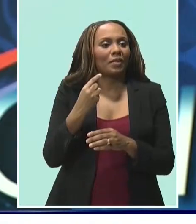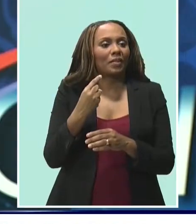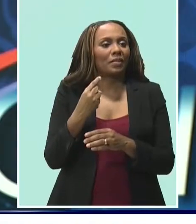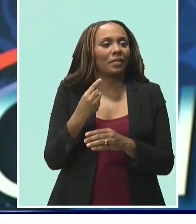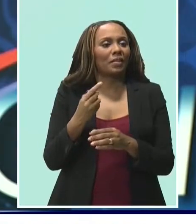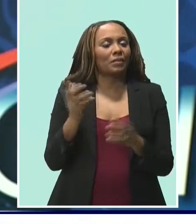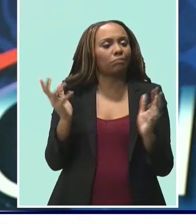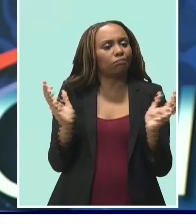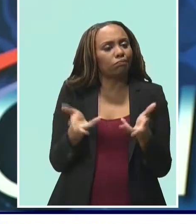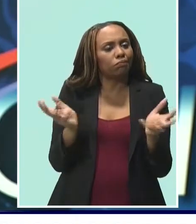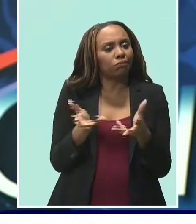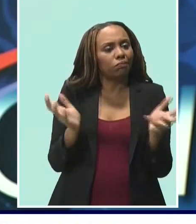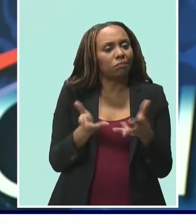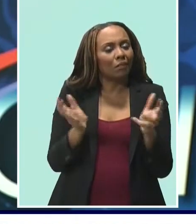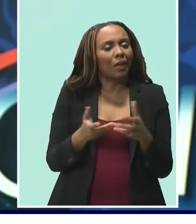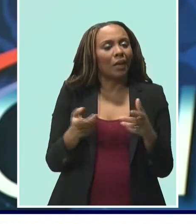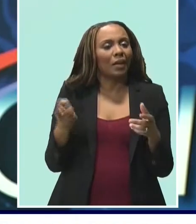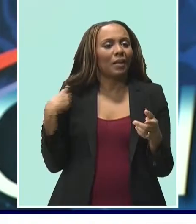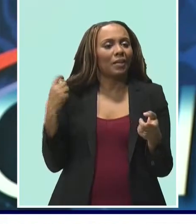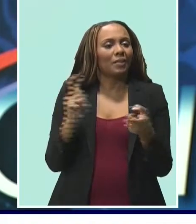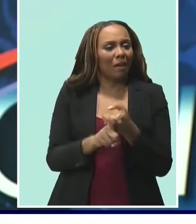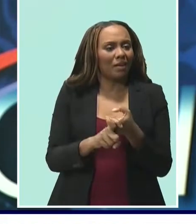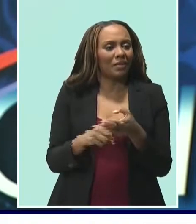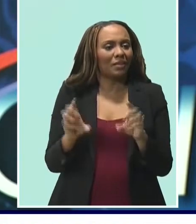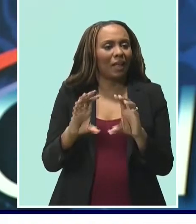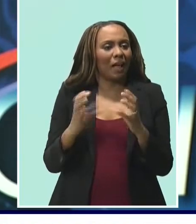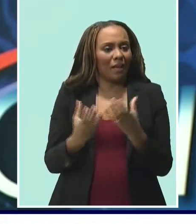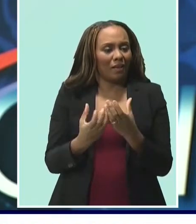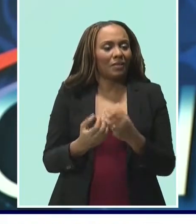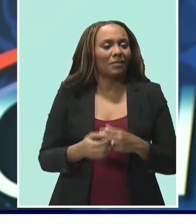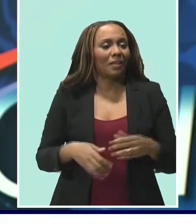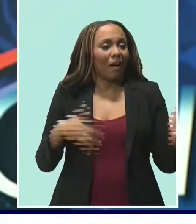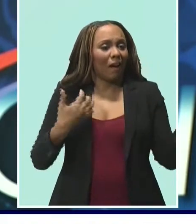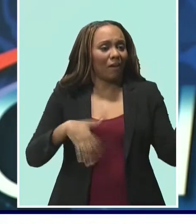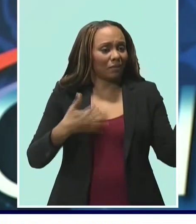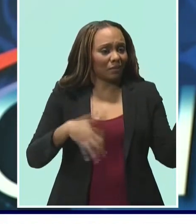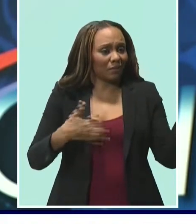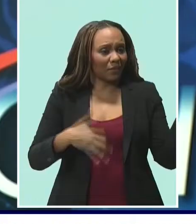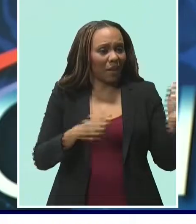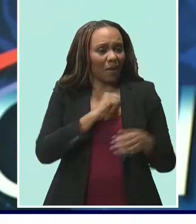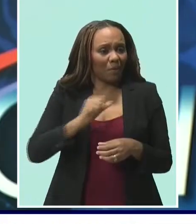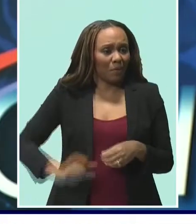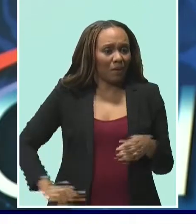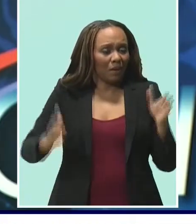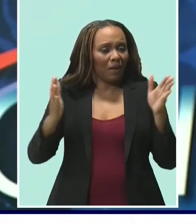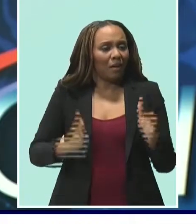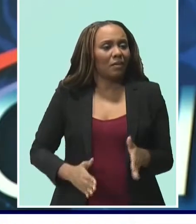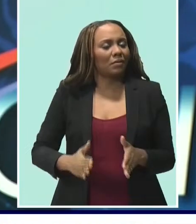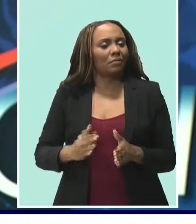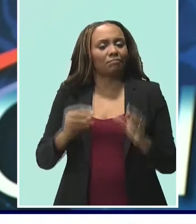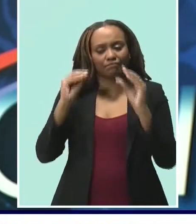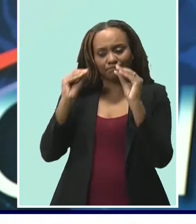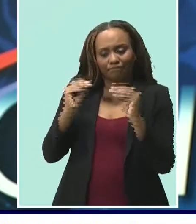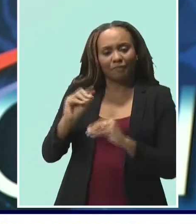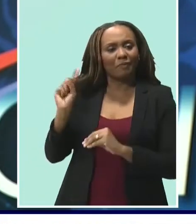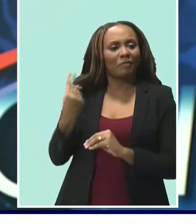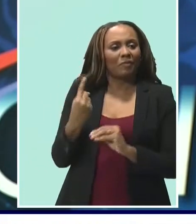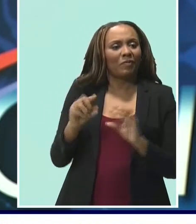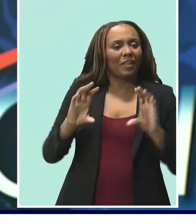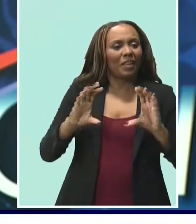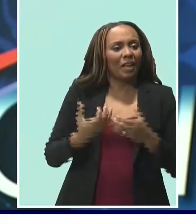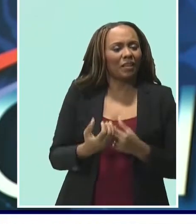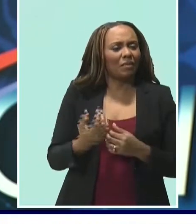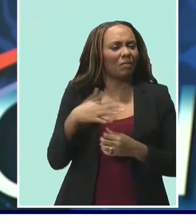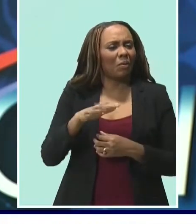the Argentine embassy. Argentina's ambassador to Barbados, Gustavo Pandiani, conducted the first lesson, which lasted just over an